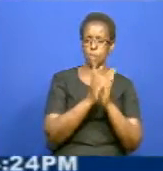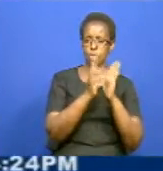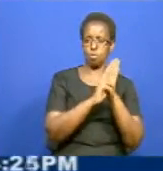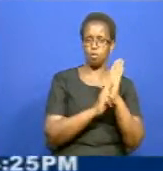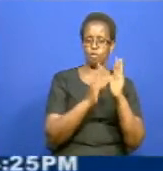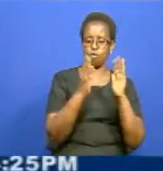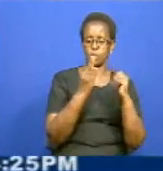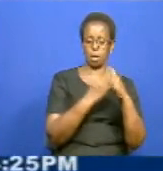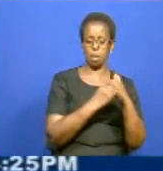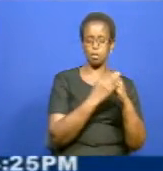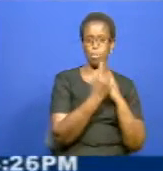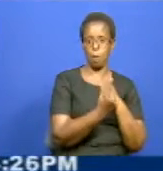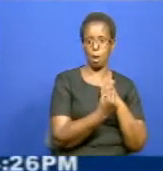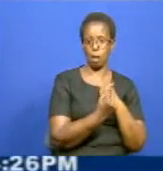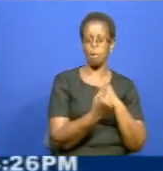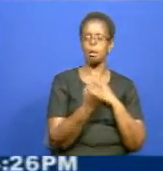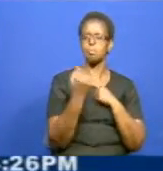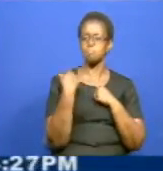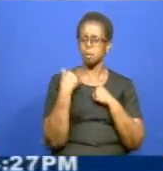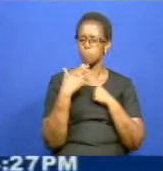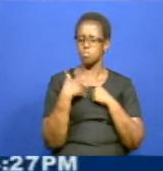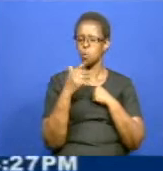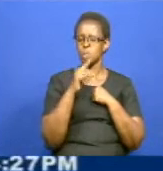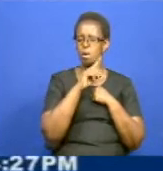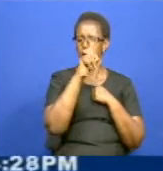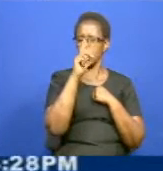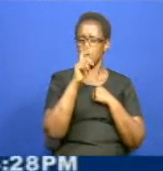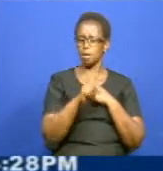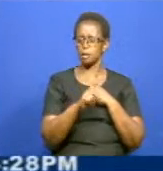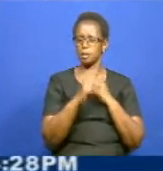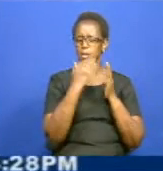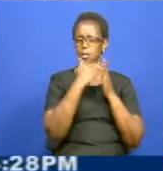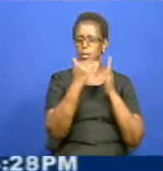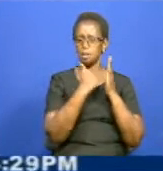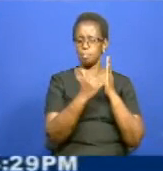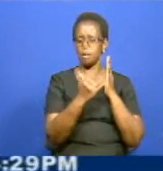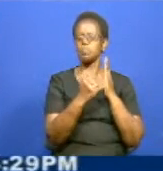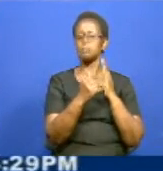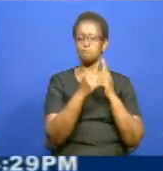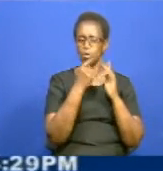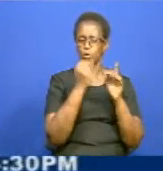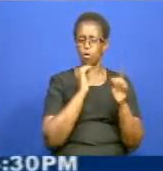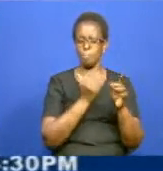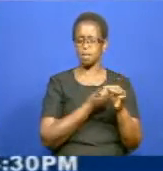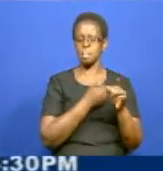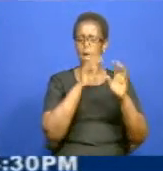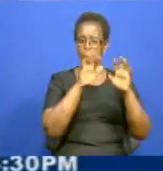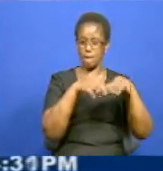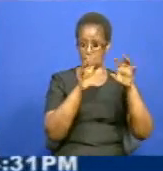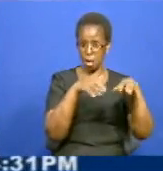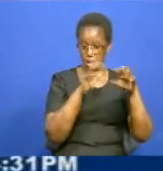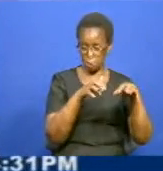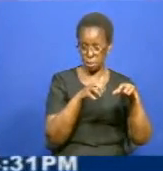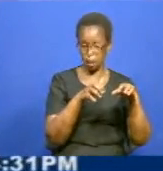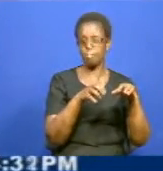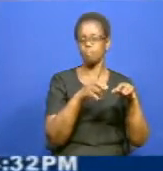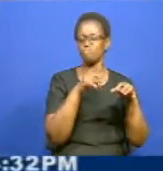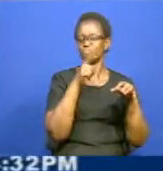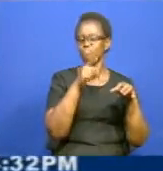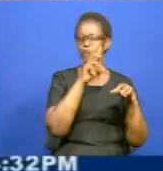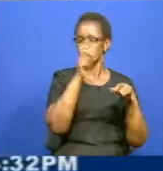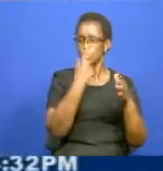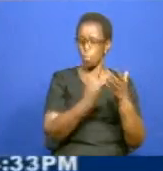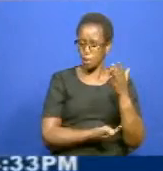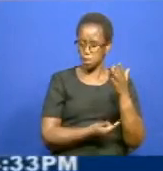a statement from the Standing Committee on Agriculture, Livestock and Fisheries concerning the state and operations